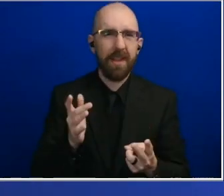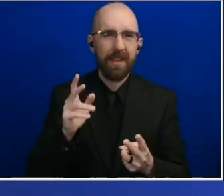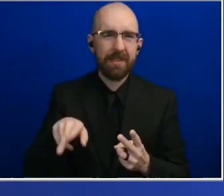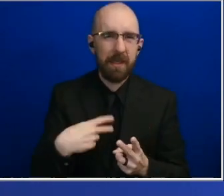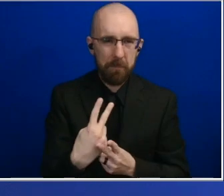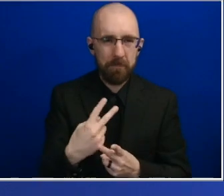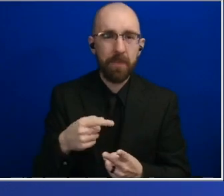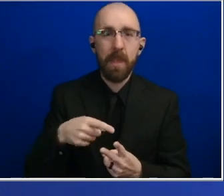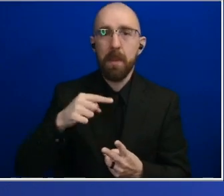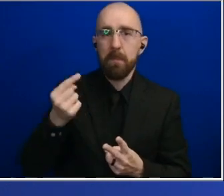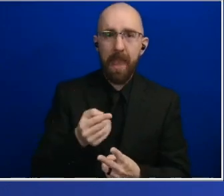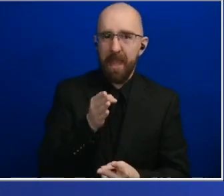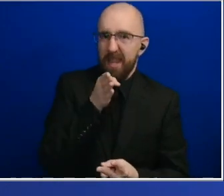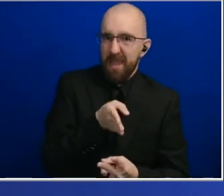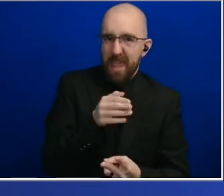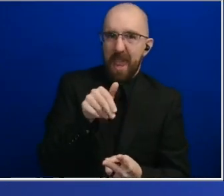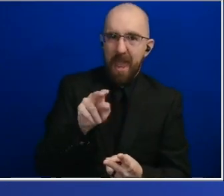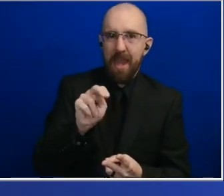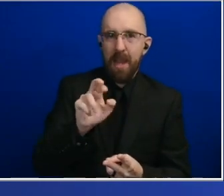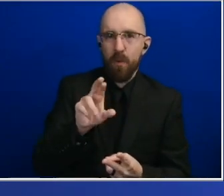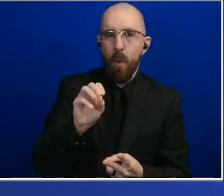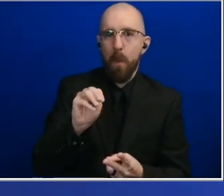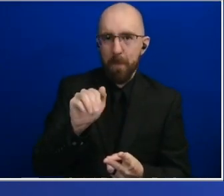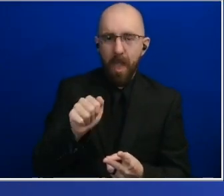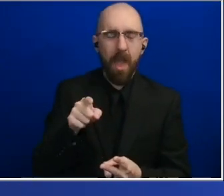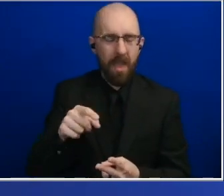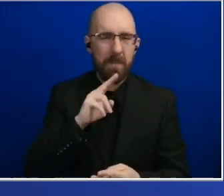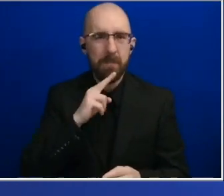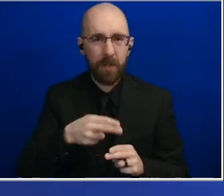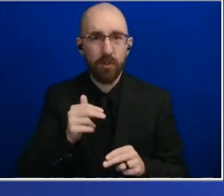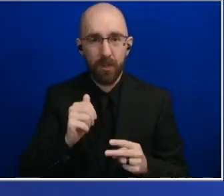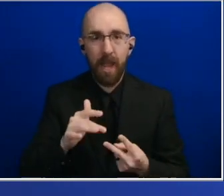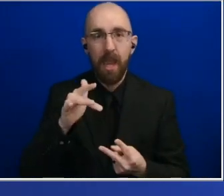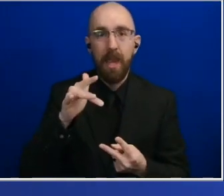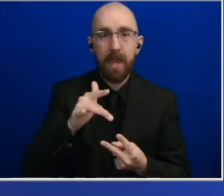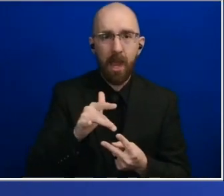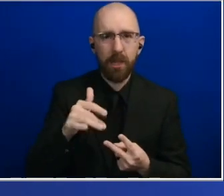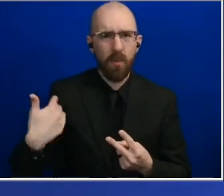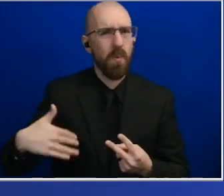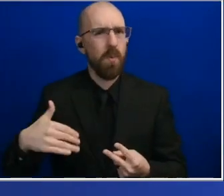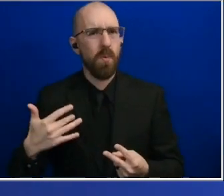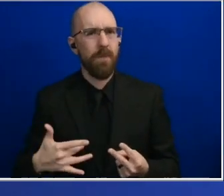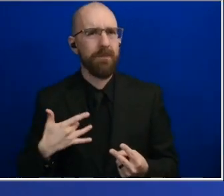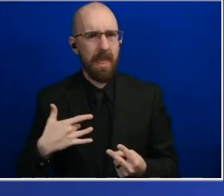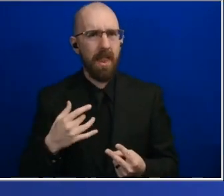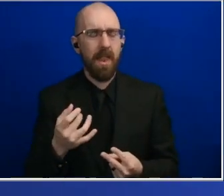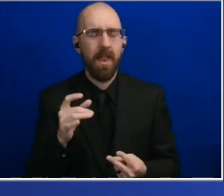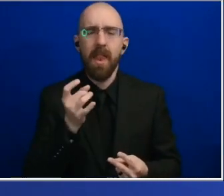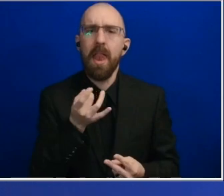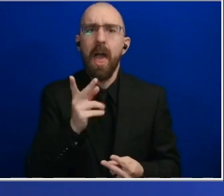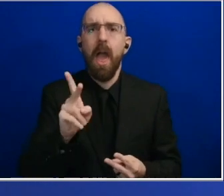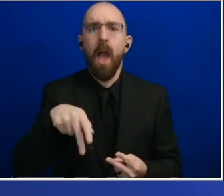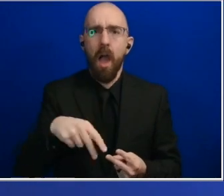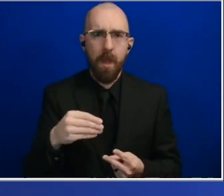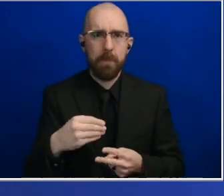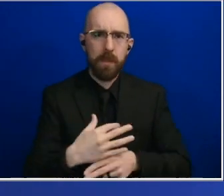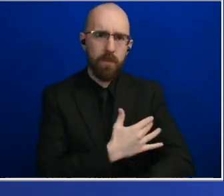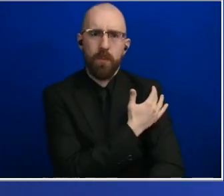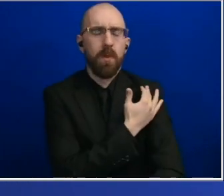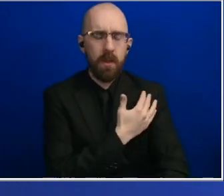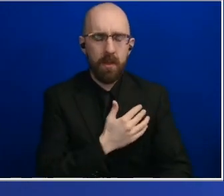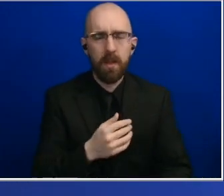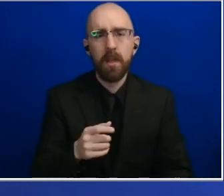neuroma, which JD was kind of mentioning. You can actually touch the end of the neuroma and it just lights them up. And that can be a